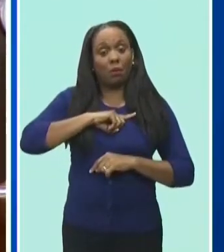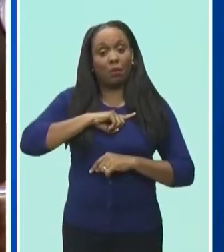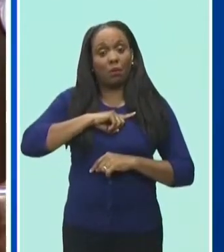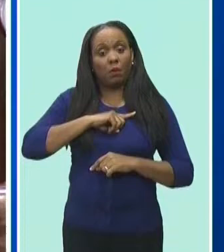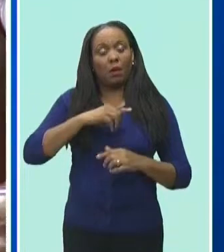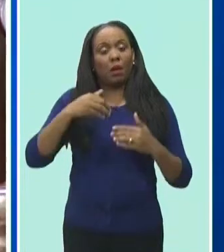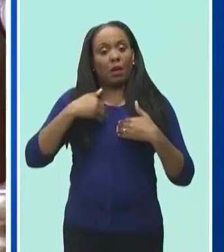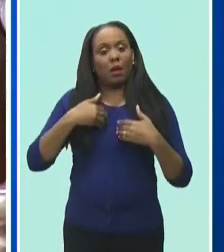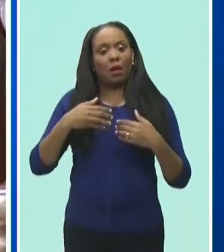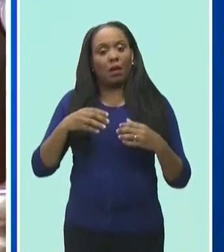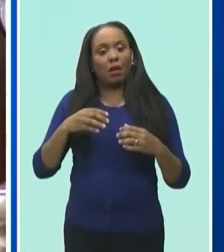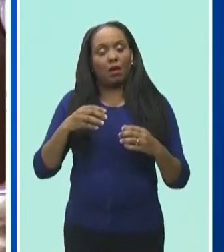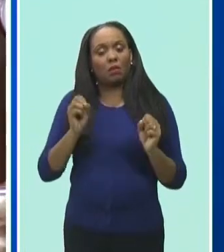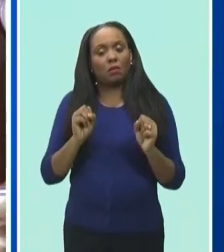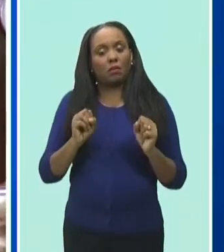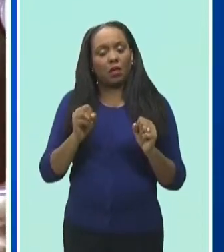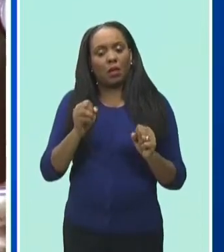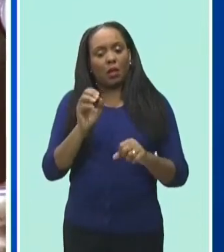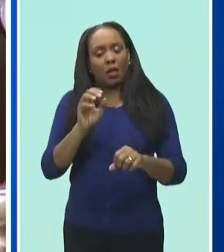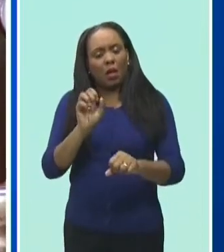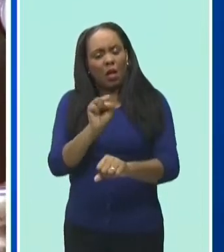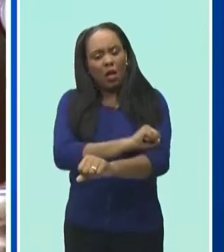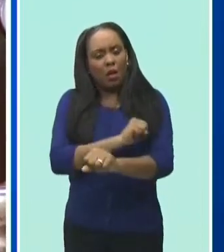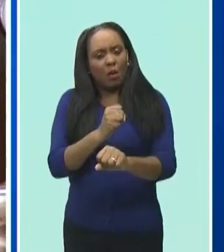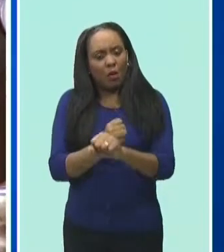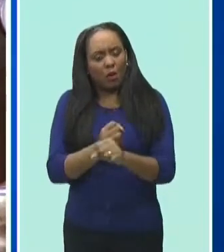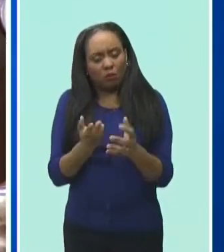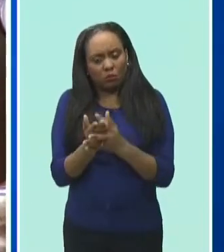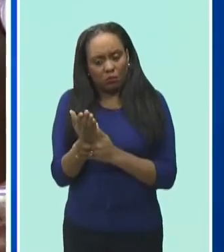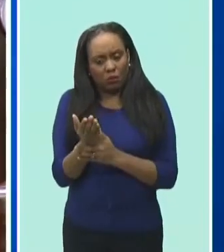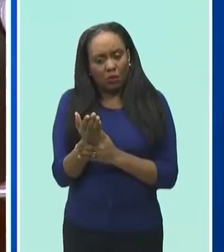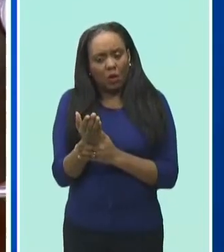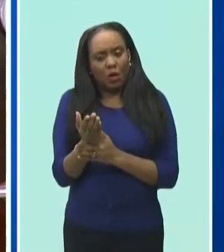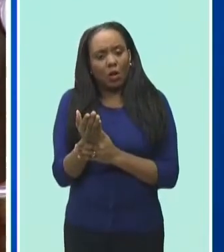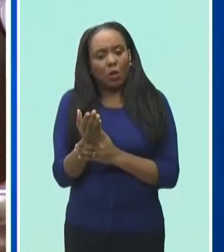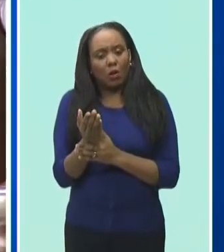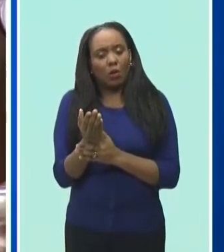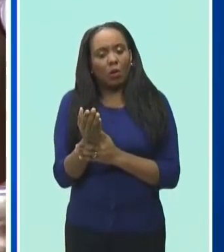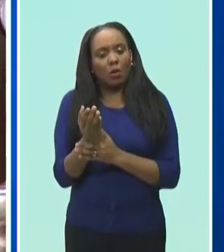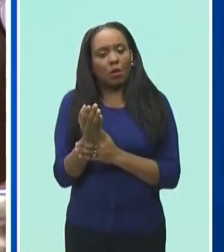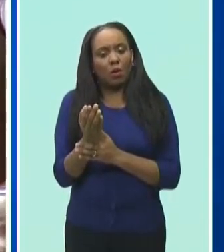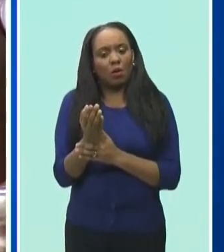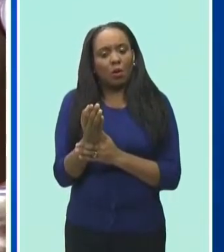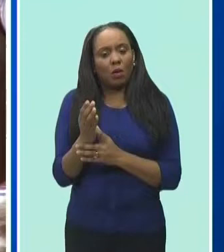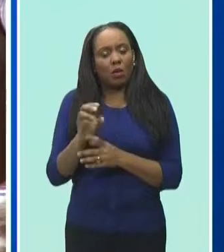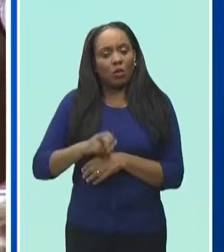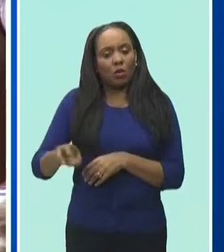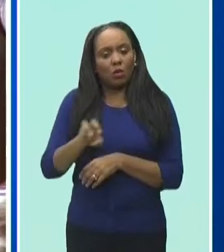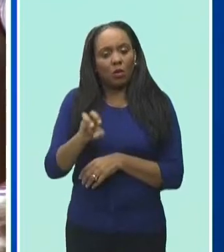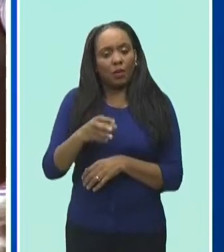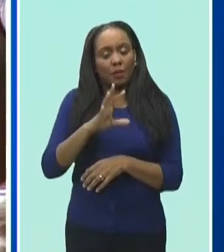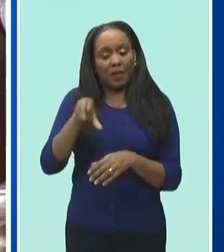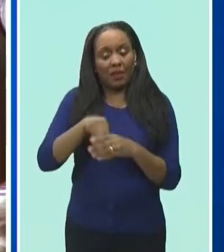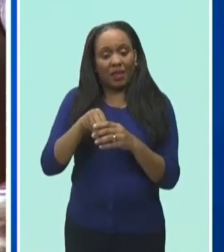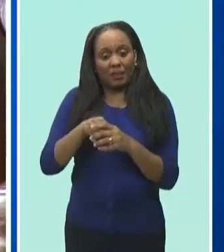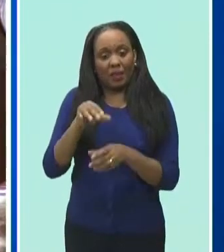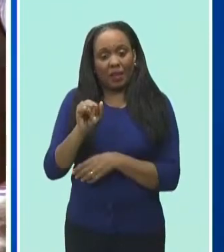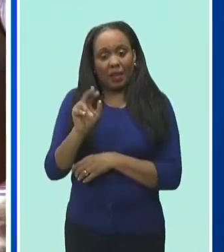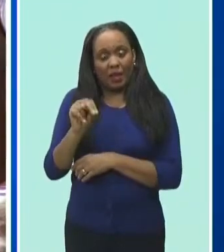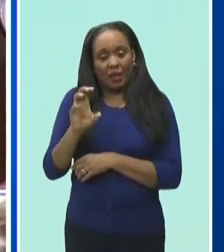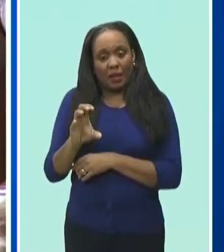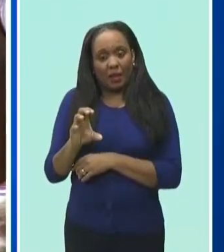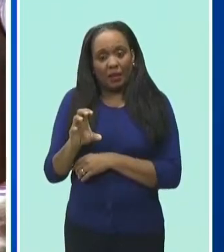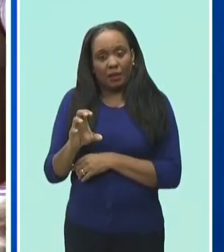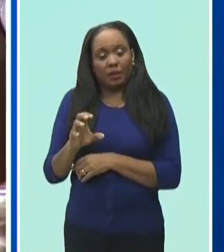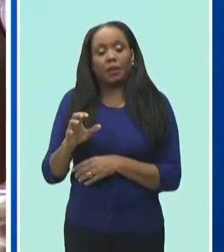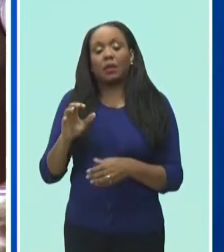property vested in the Barbados Tourism Investment Inc., putting Visions in the position whereby they